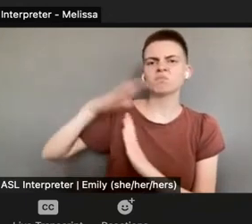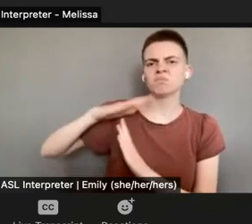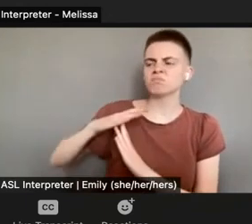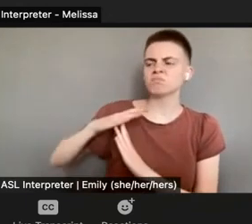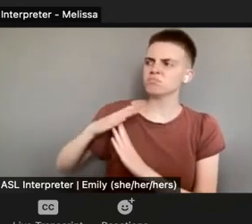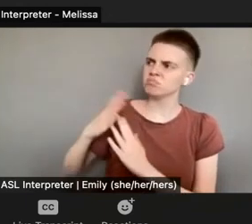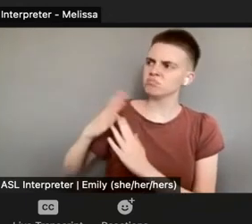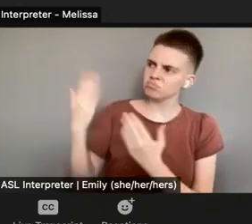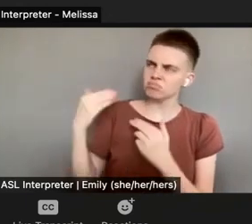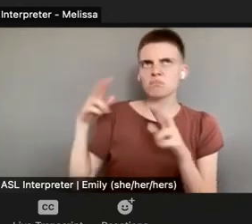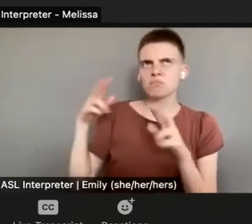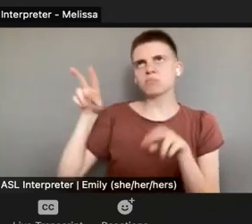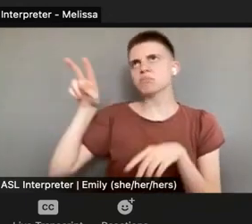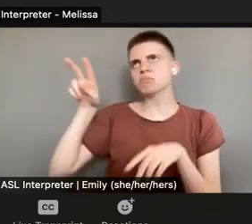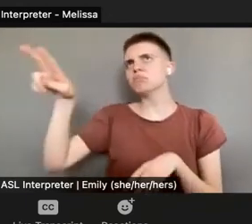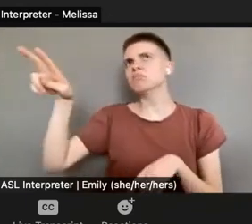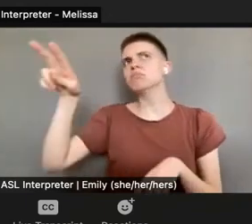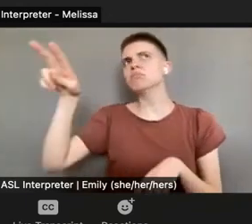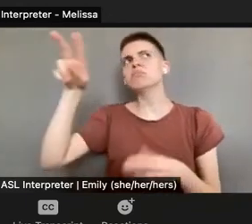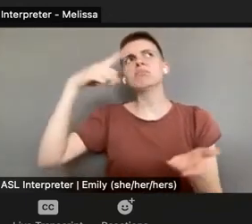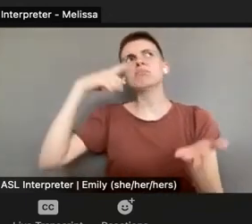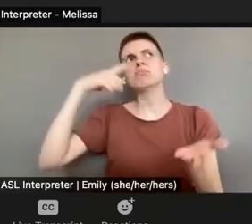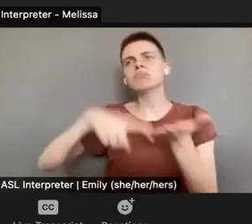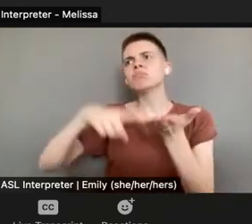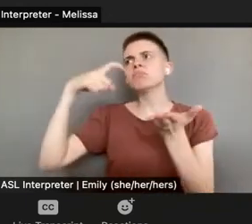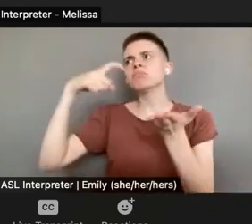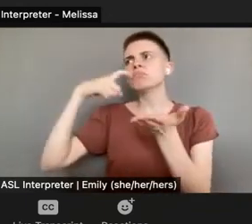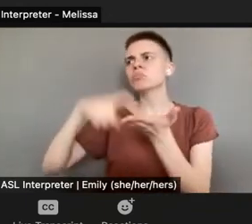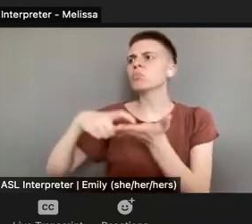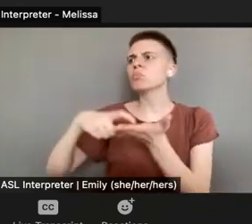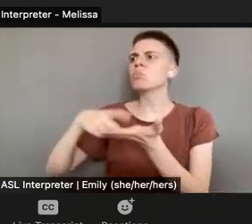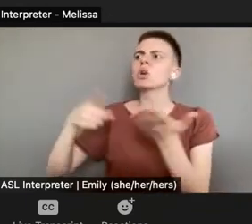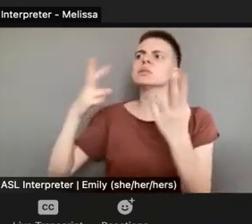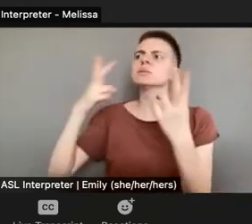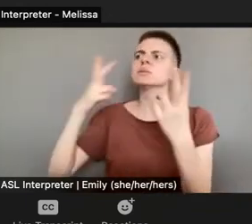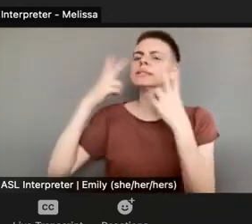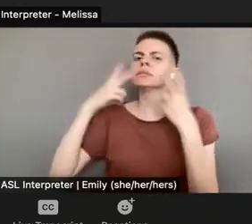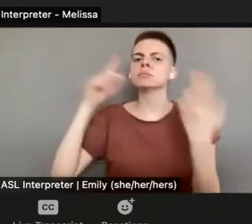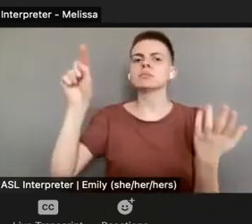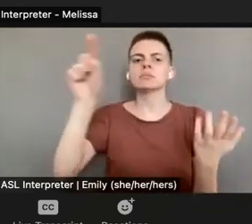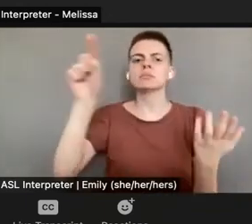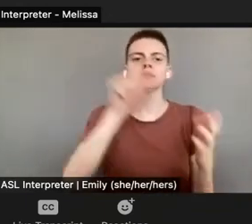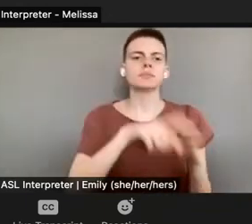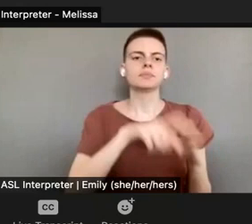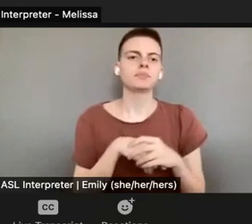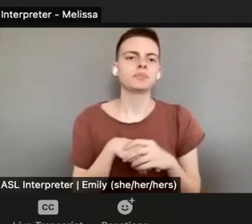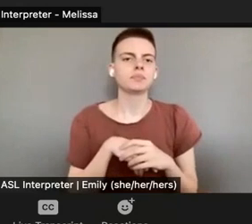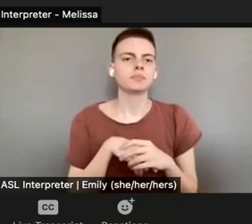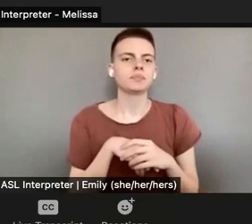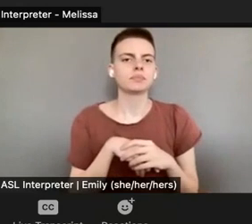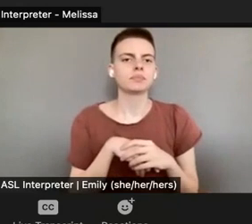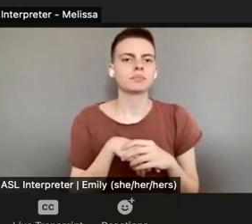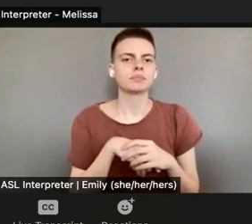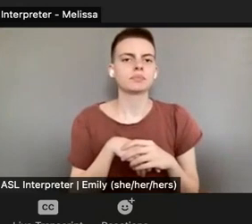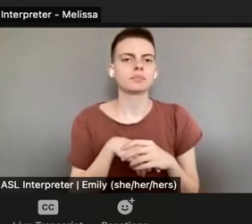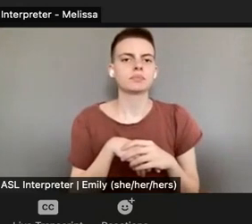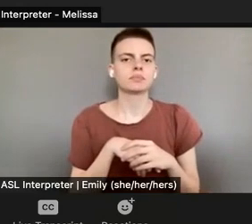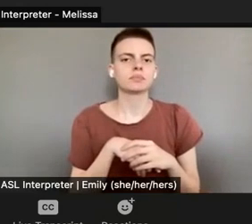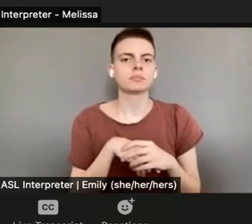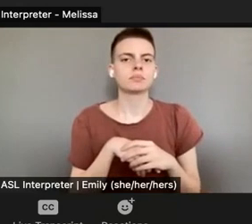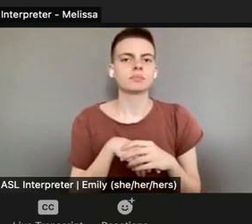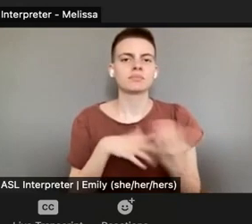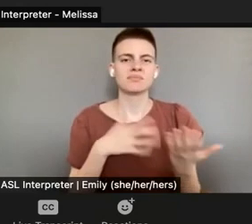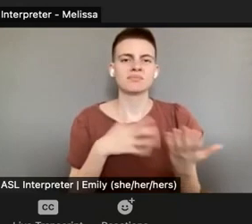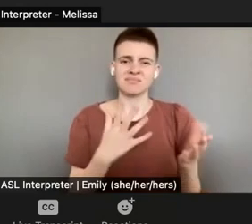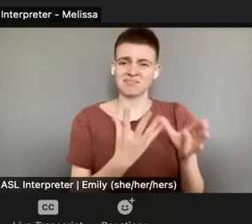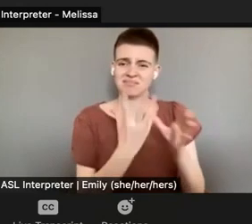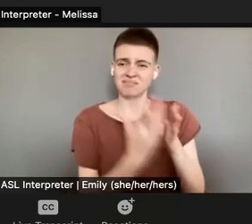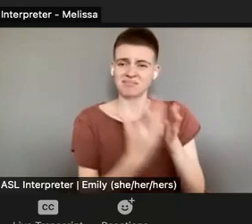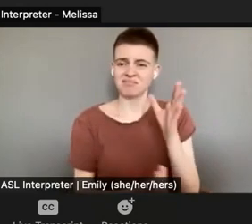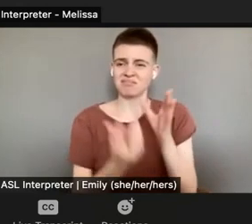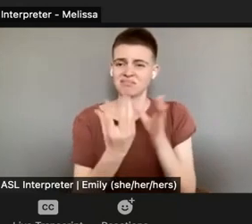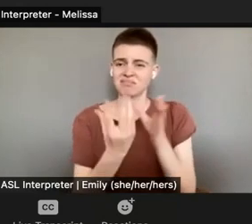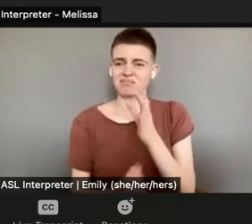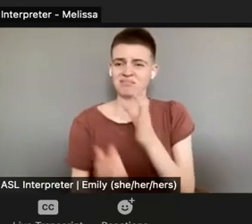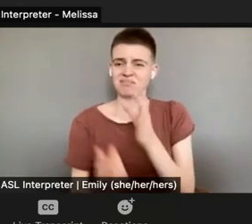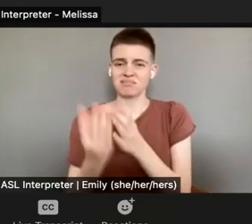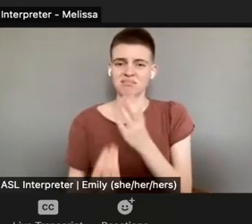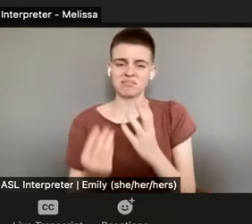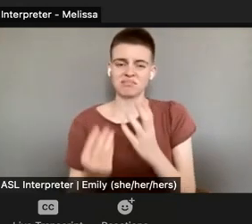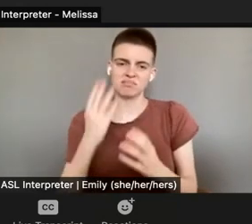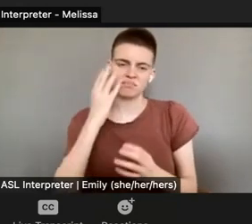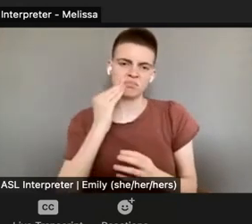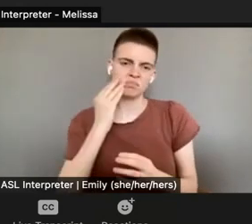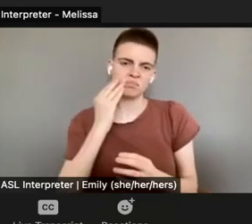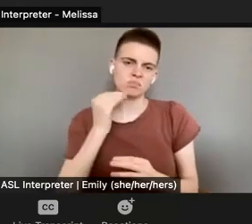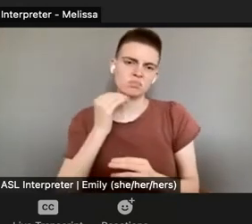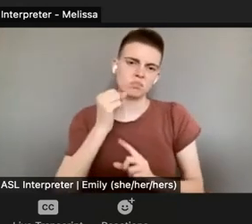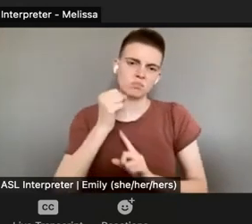some things we know as we drive around town. These unavailable experiences really impact the quality